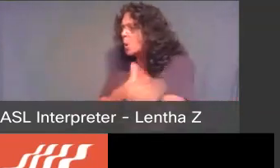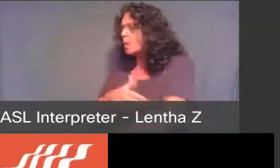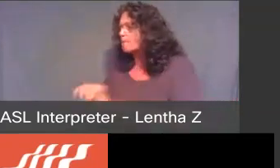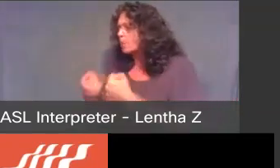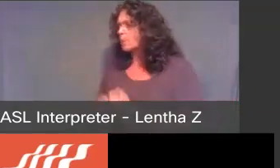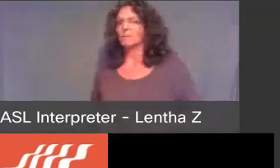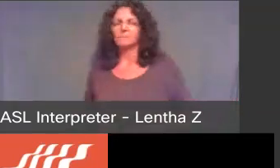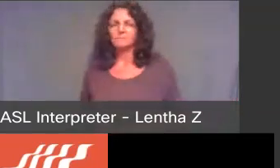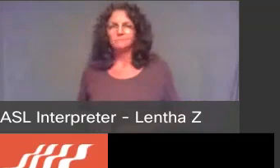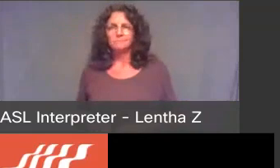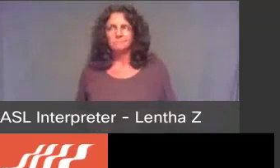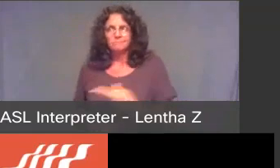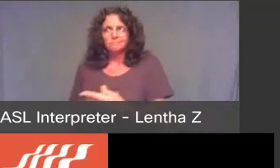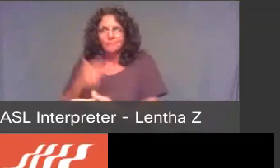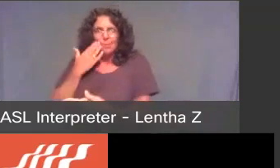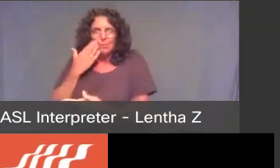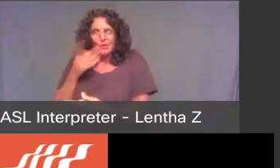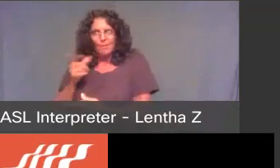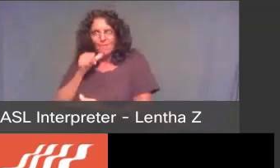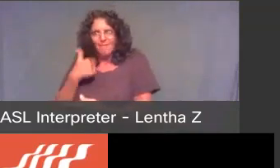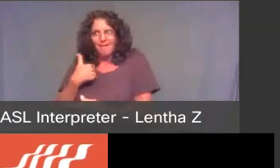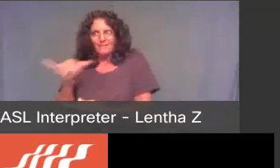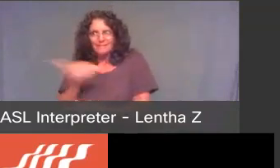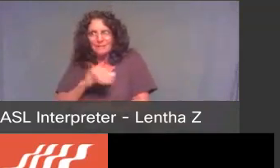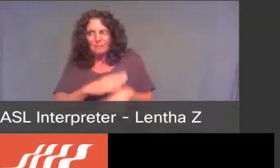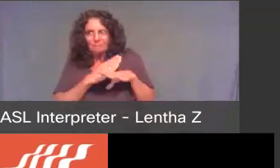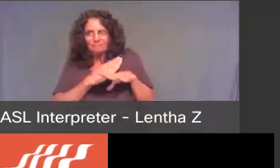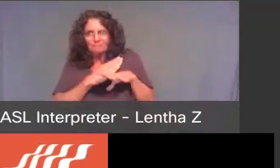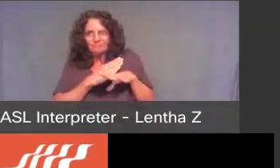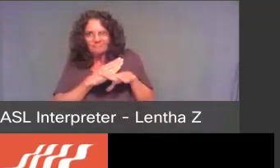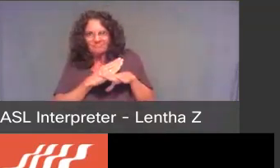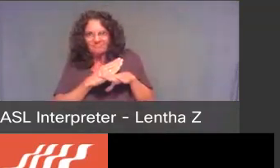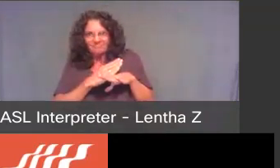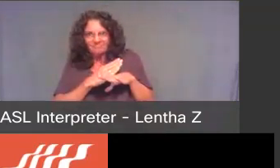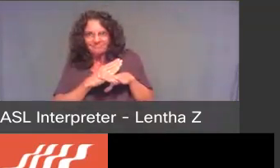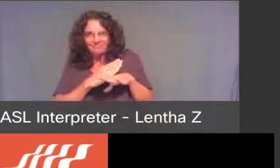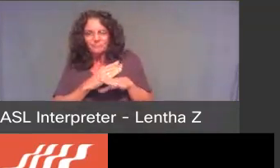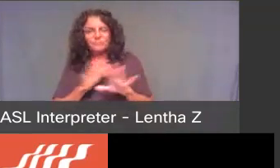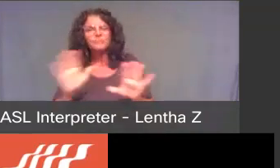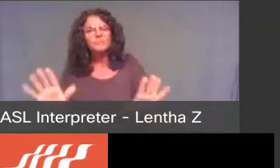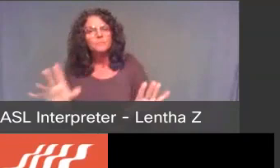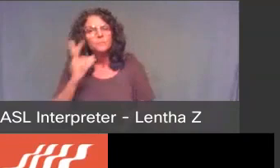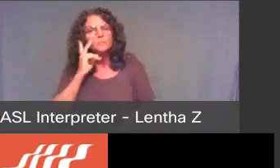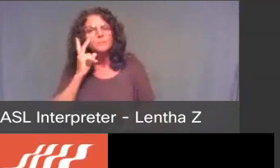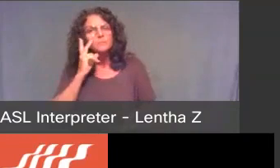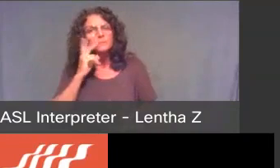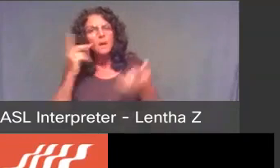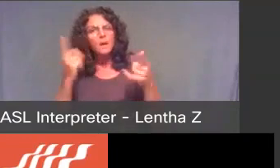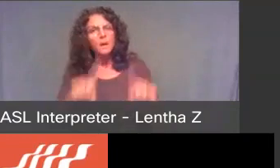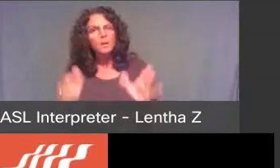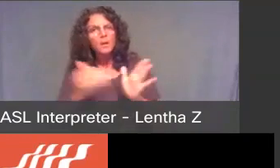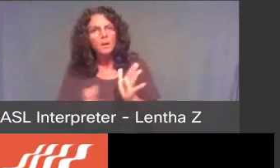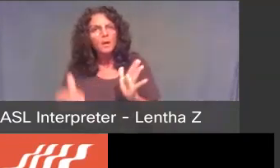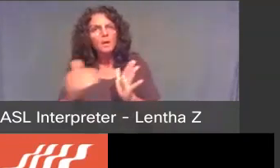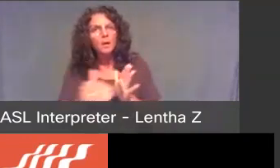Because we know that a bicyclist doesn't have the same protection as a car. But we see that happen all the time, where when people with